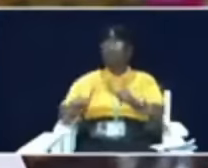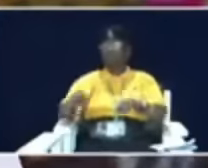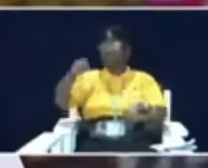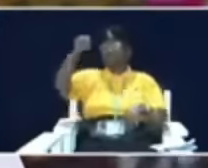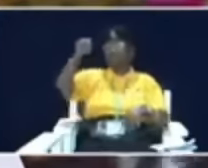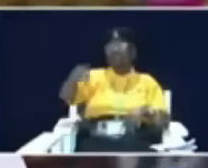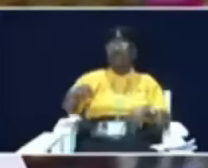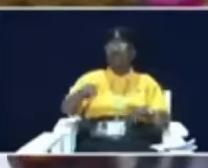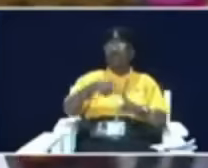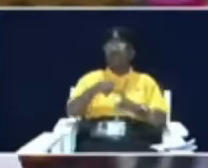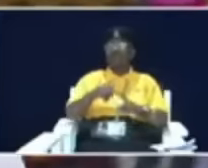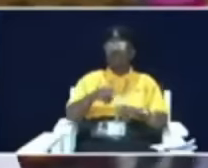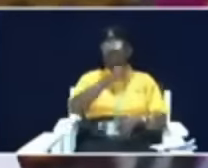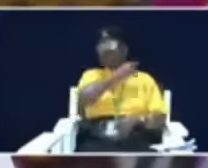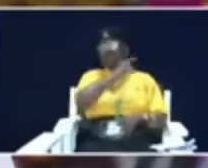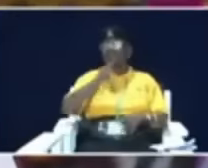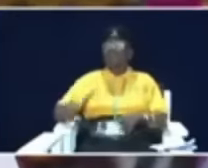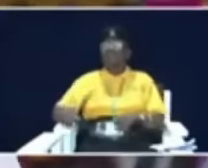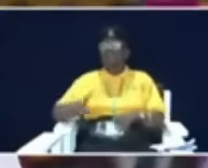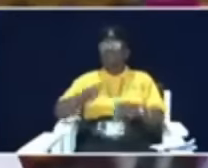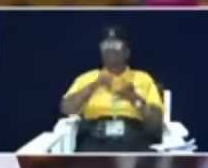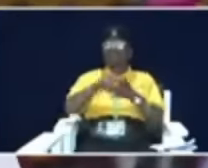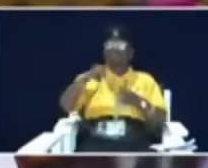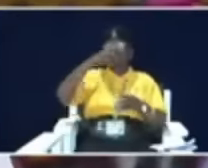When David killed Goliath,